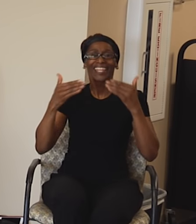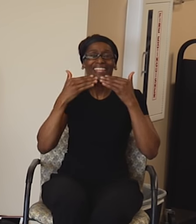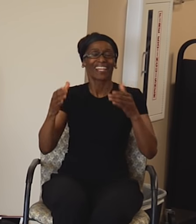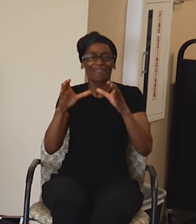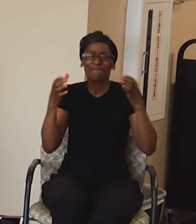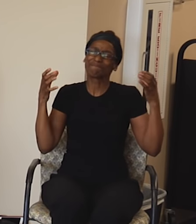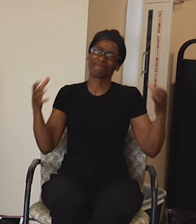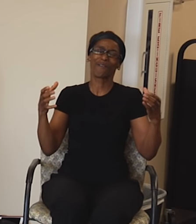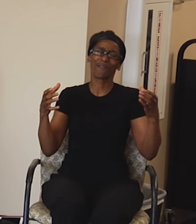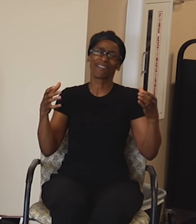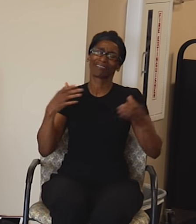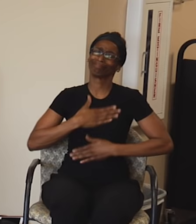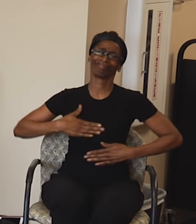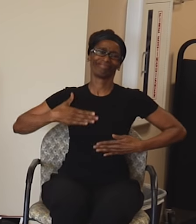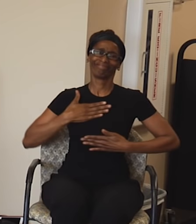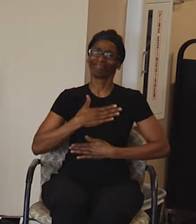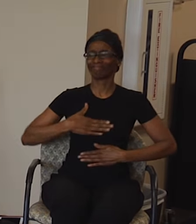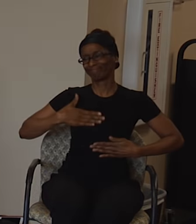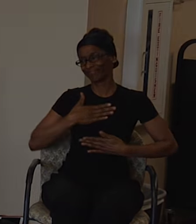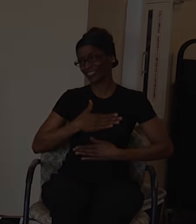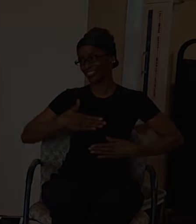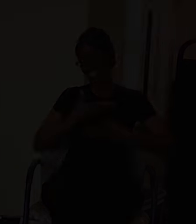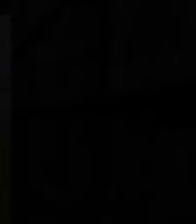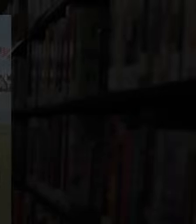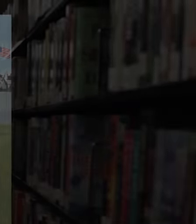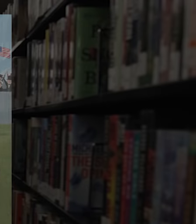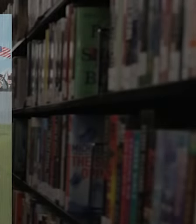much. This has just been a delight sharing the William Hoy story with you.